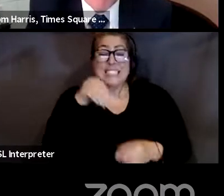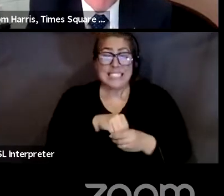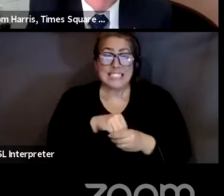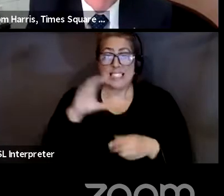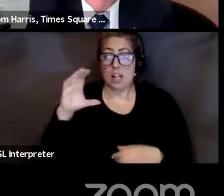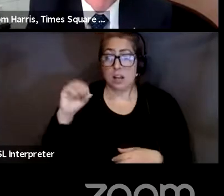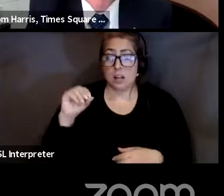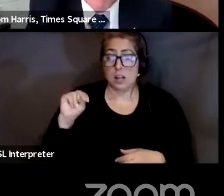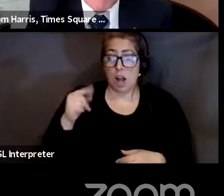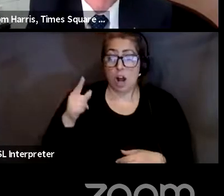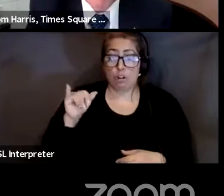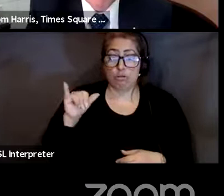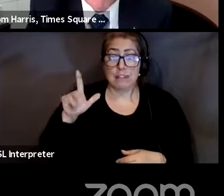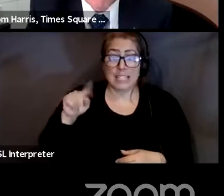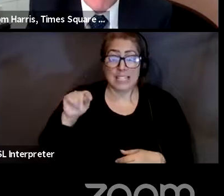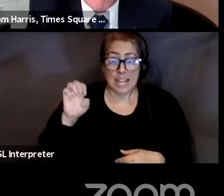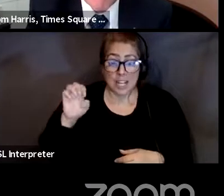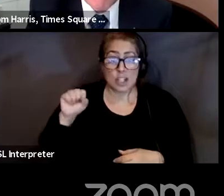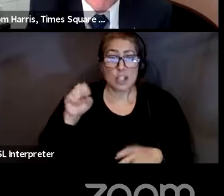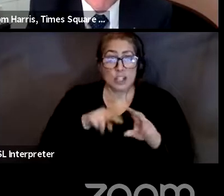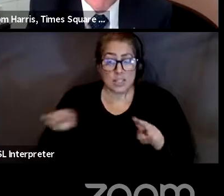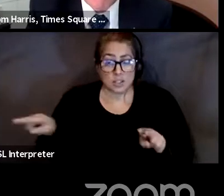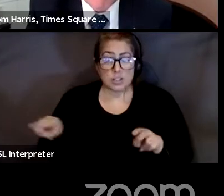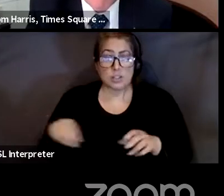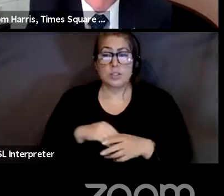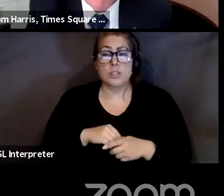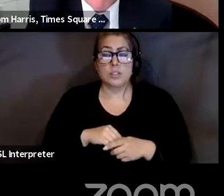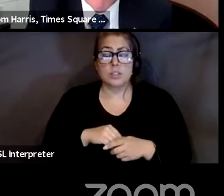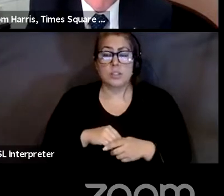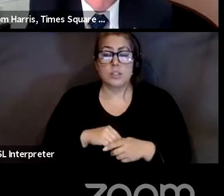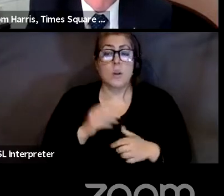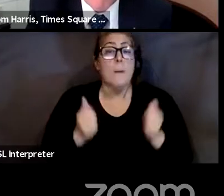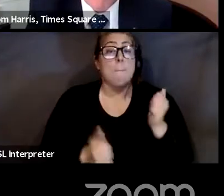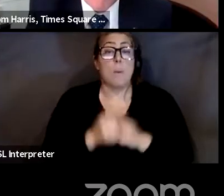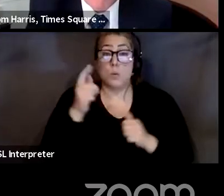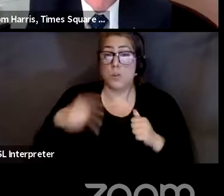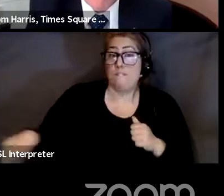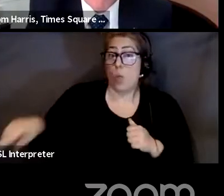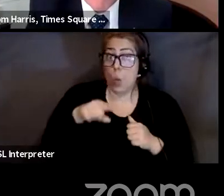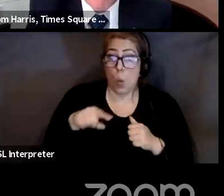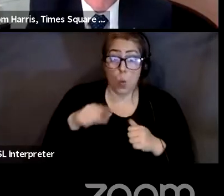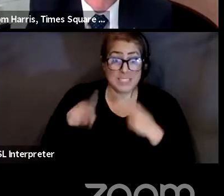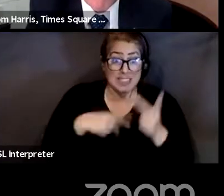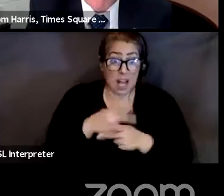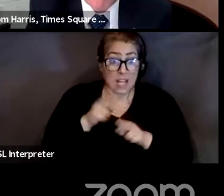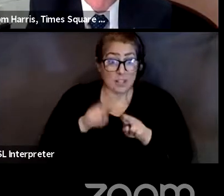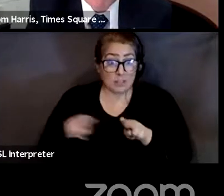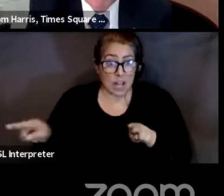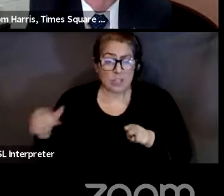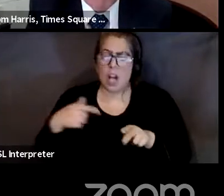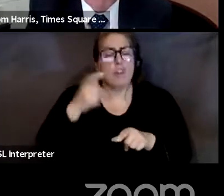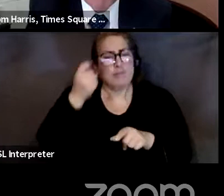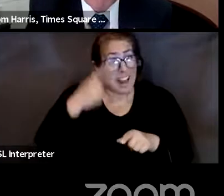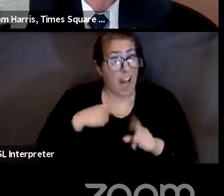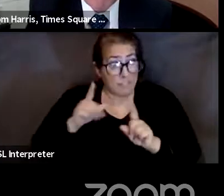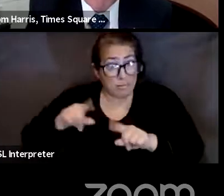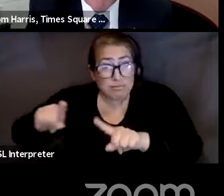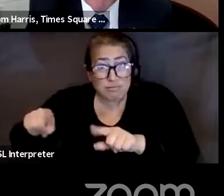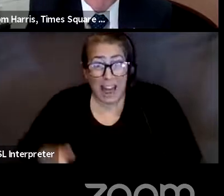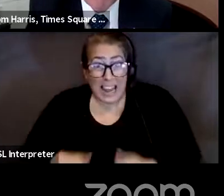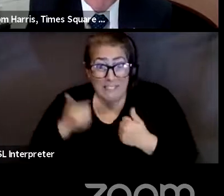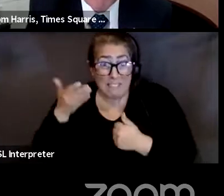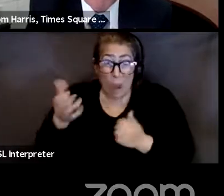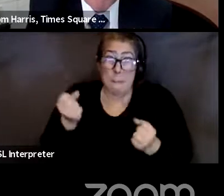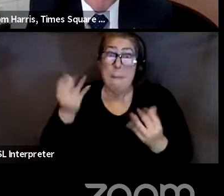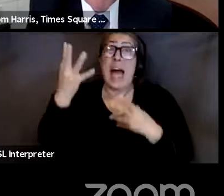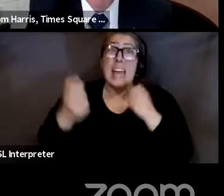than MICA shelters or residential treatment facilities, most of those congregate shelters, I've been to plenty of them. I lived in plenty of them.